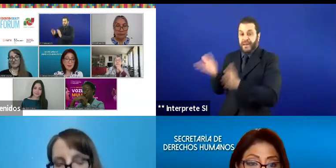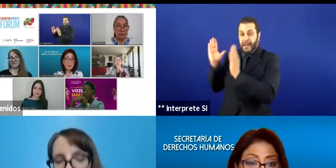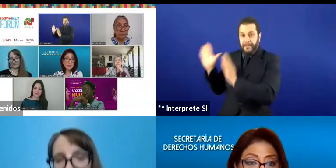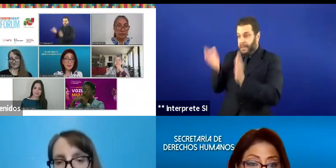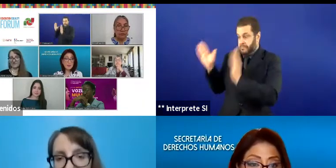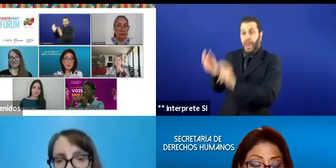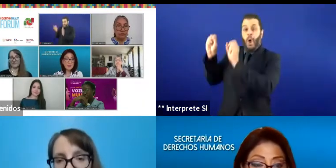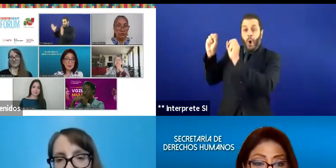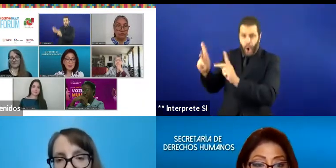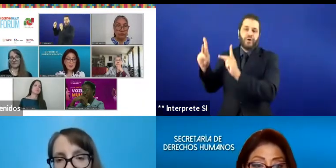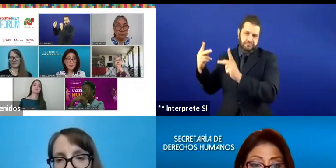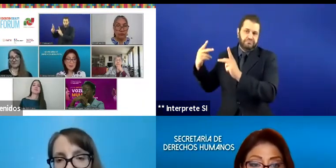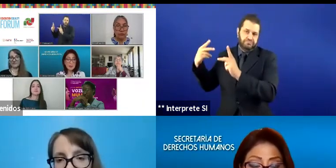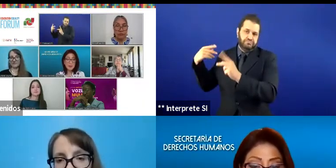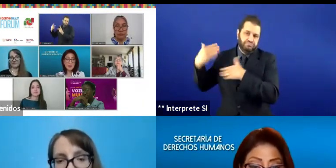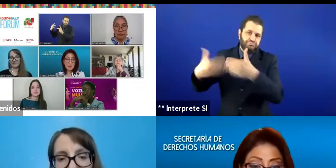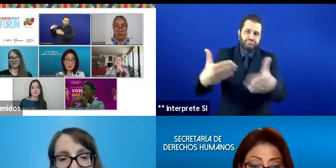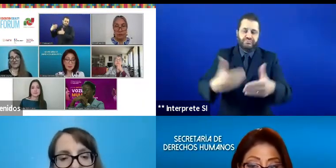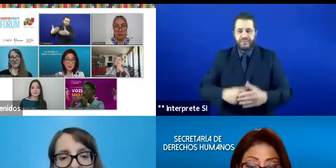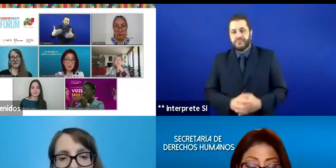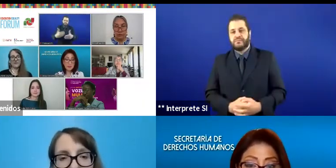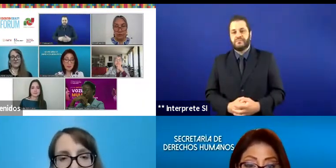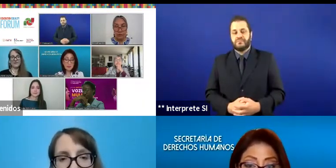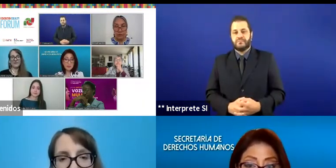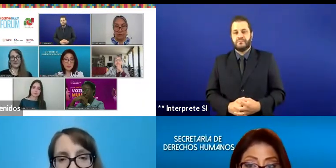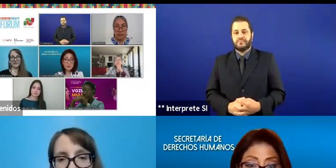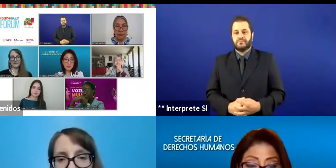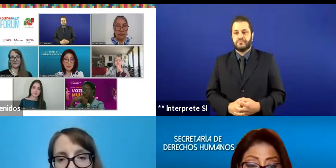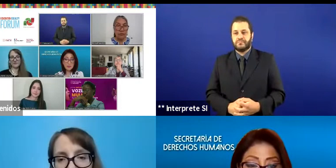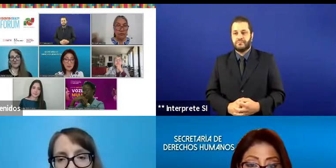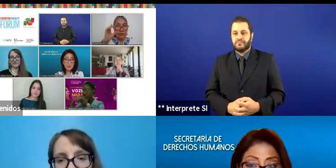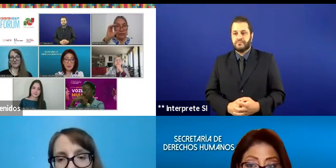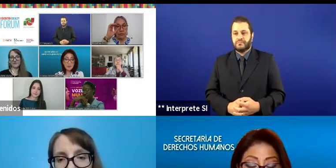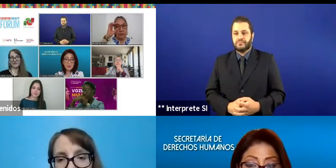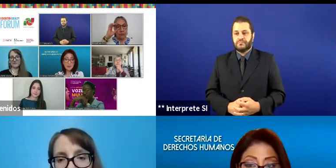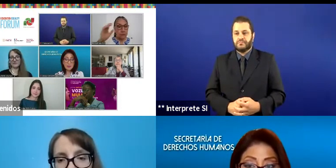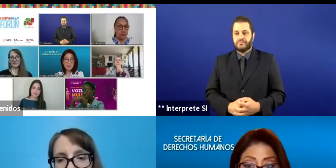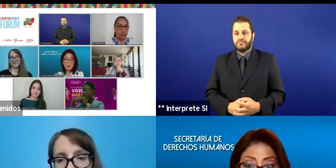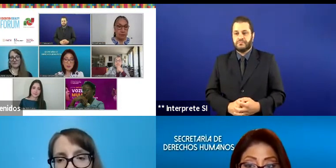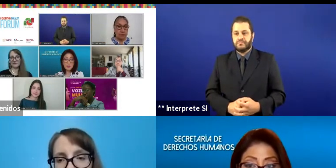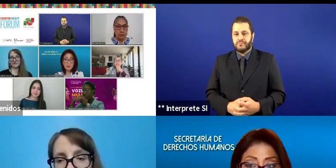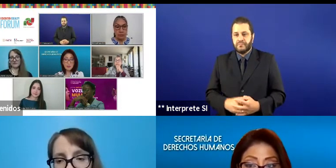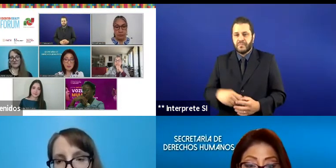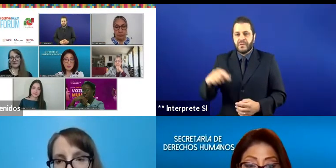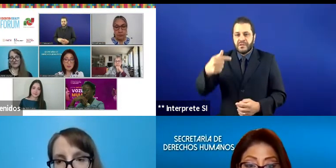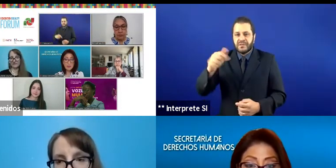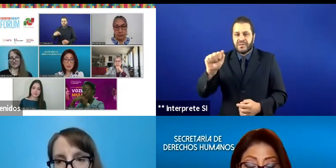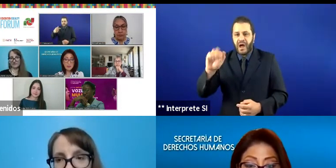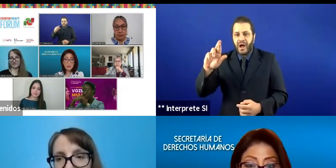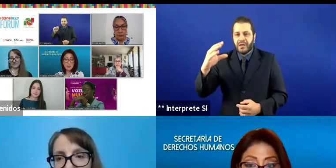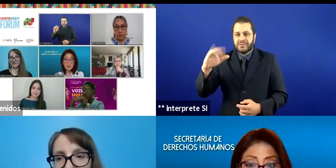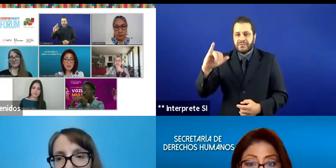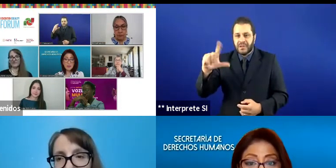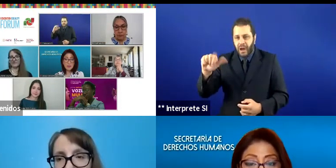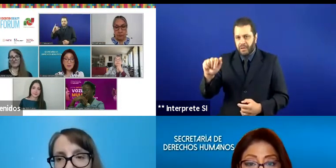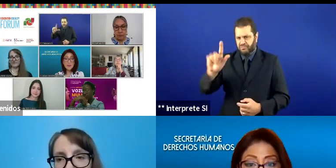Shannon, if that's okay. Tarsila, en lo que En lo que resuelven este problema, vamos,